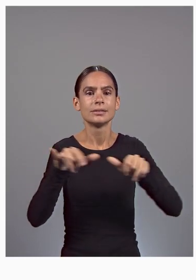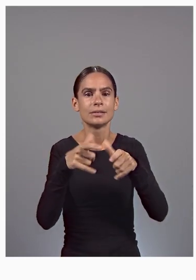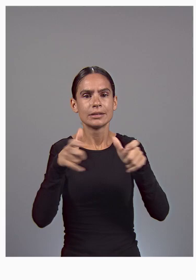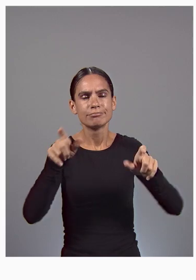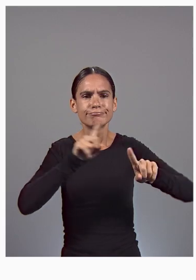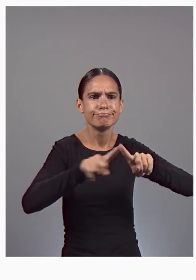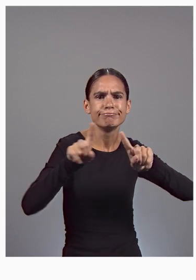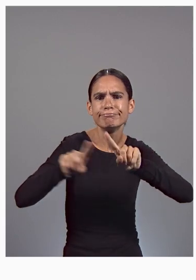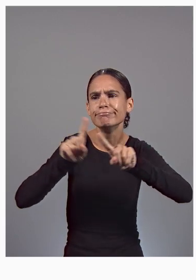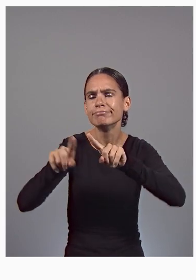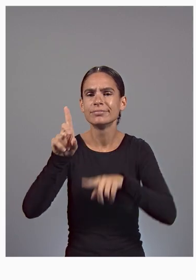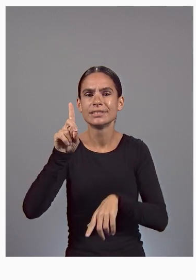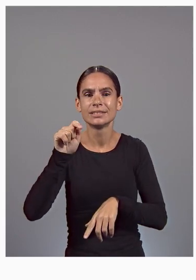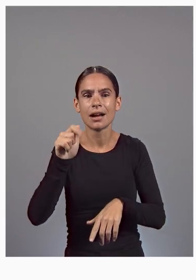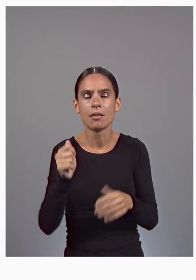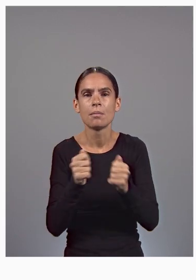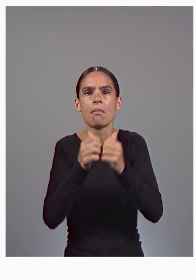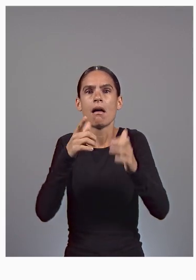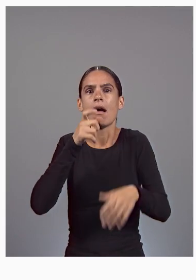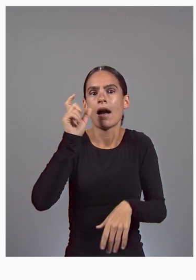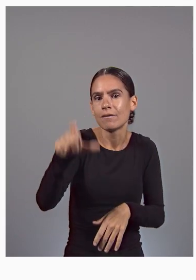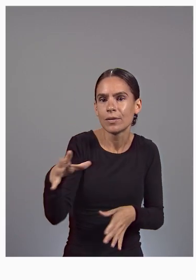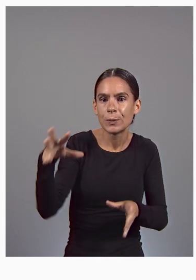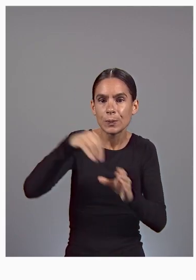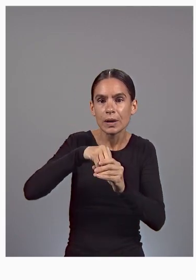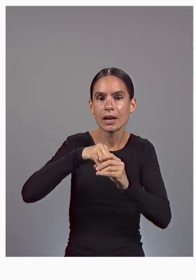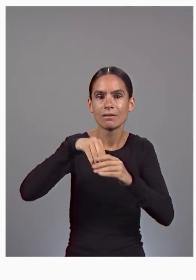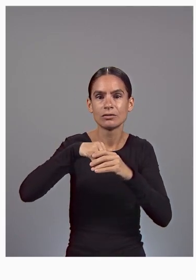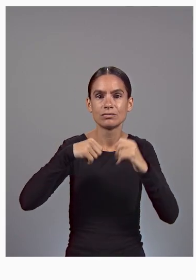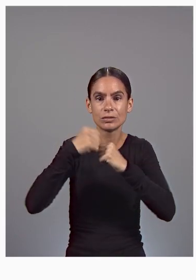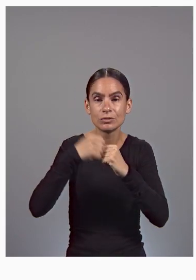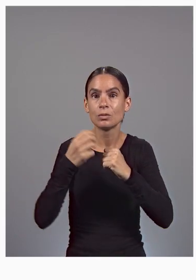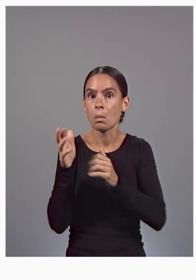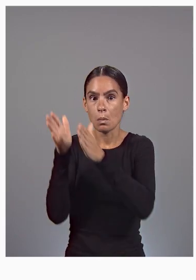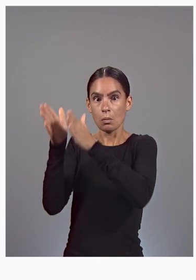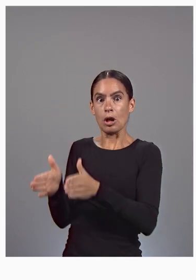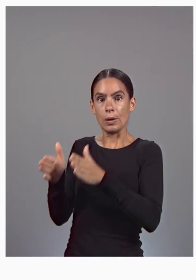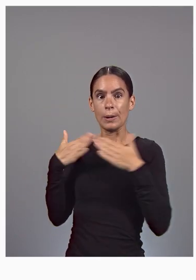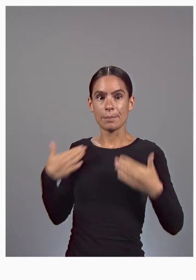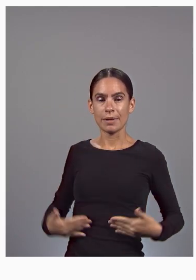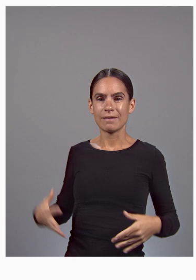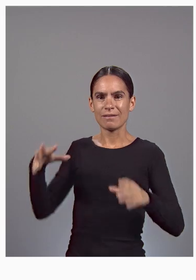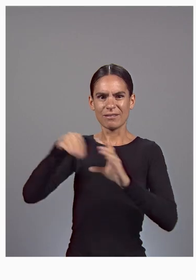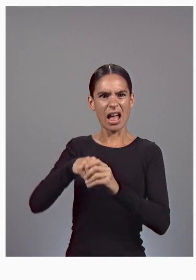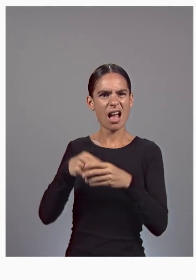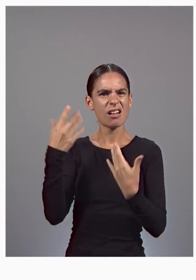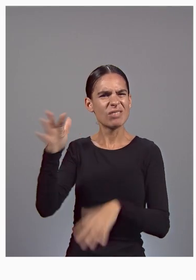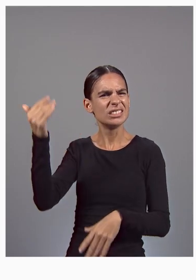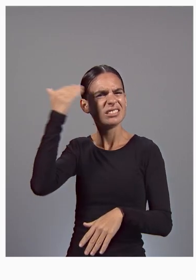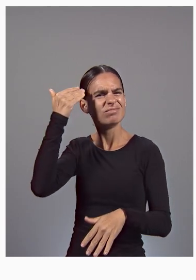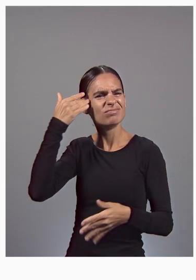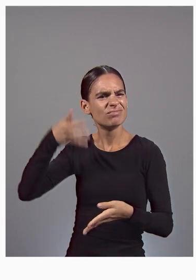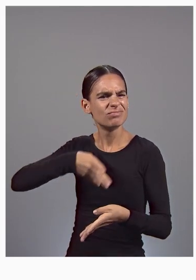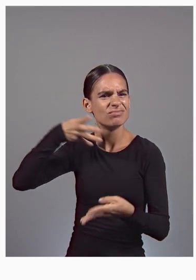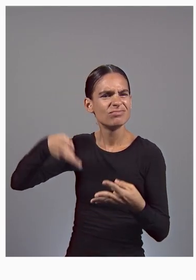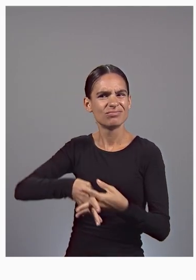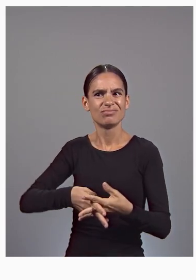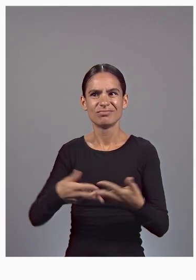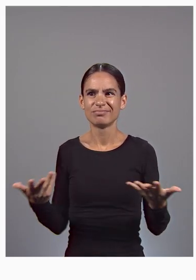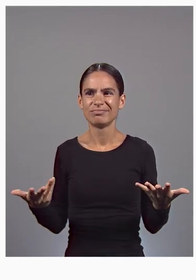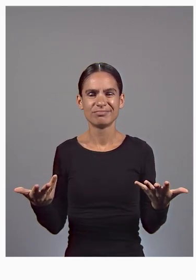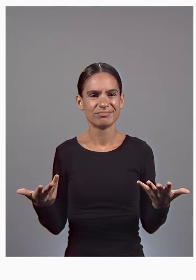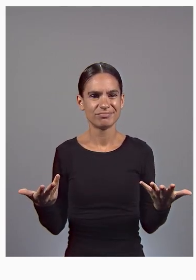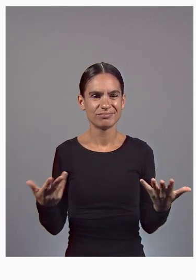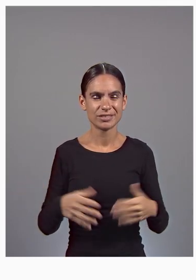needing infrastructure or human involvement. I mean, it's as cloud native as they come. Okay, so we're going to pivot into